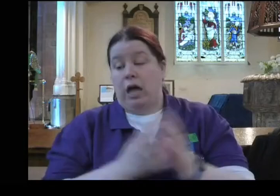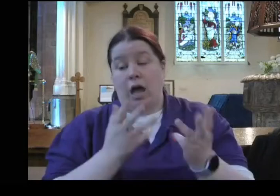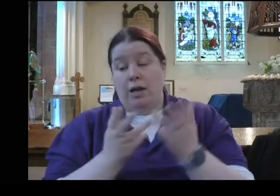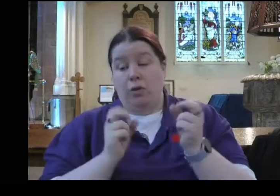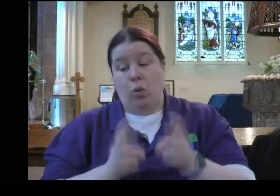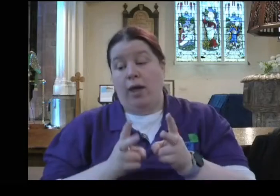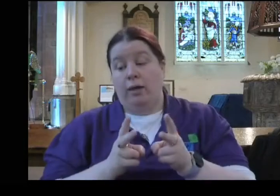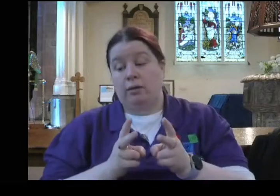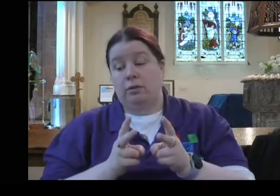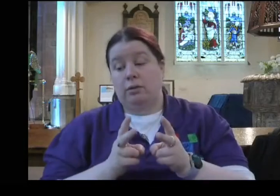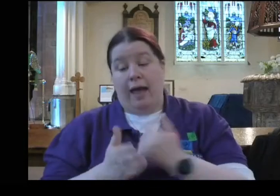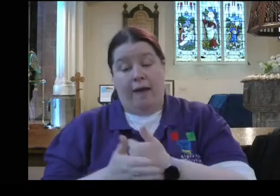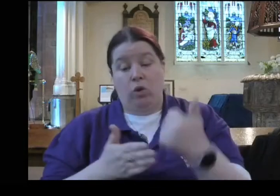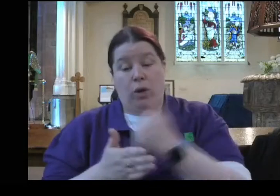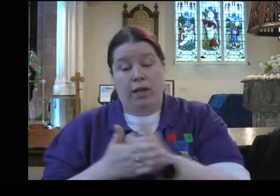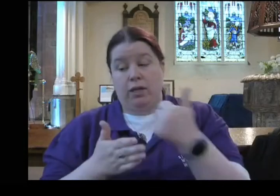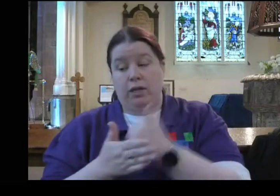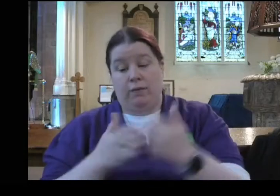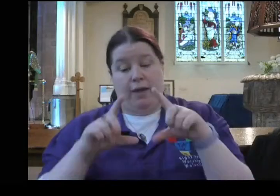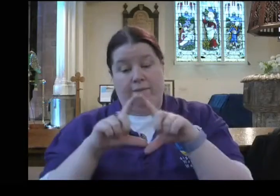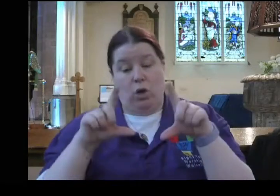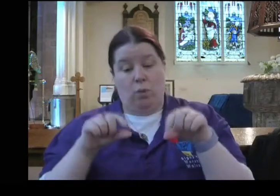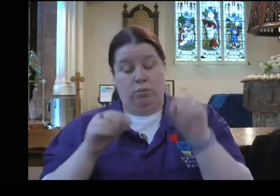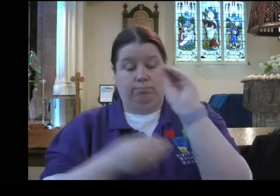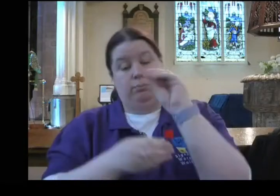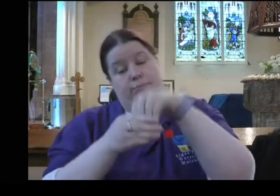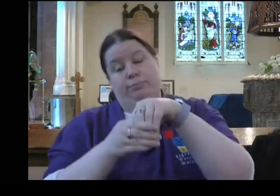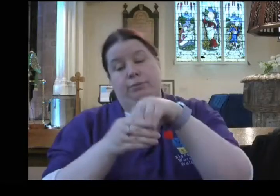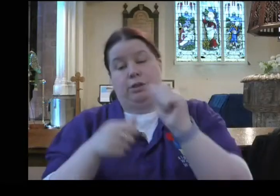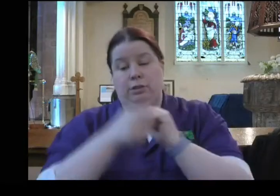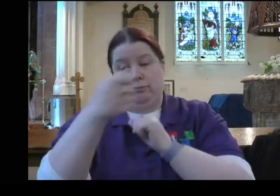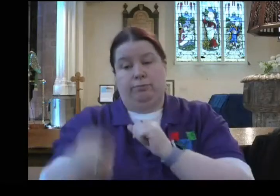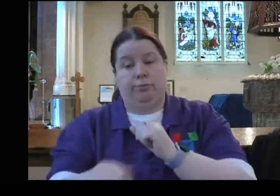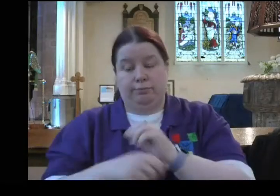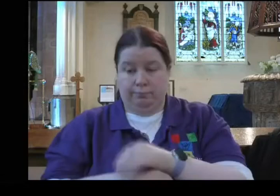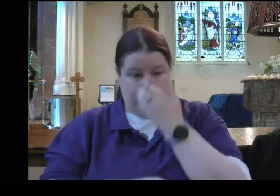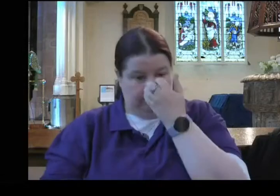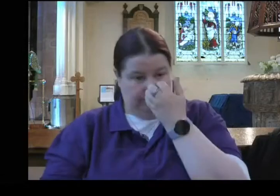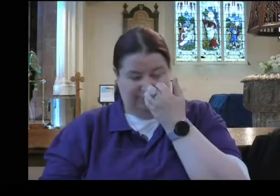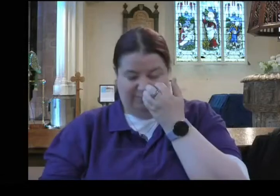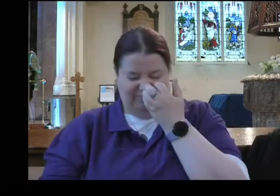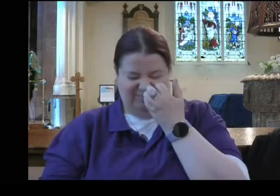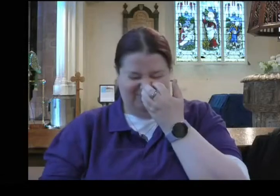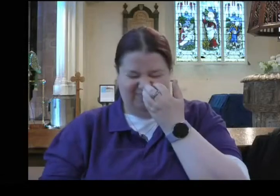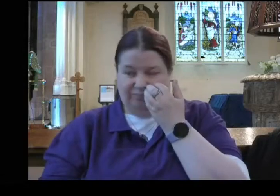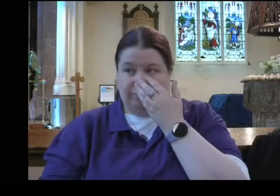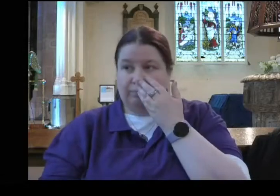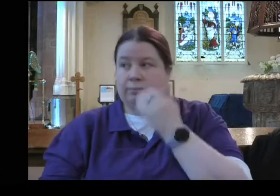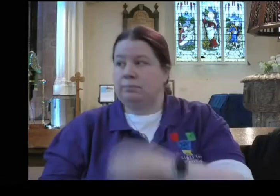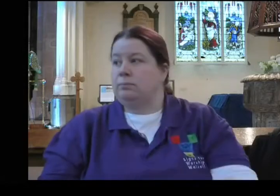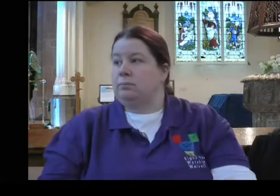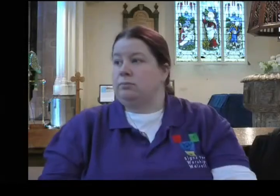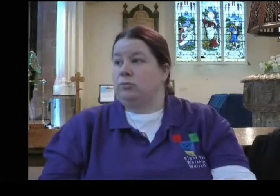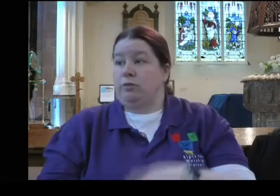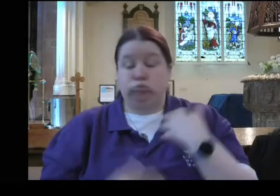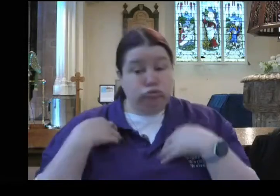church is through weekly envelope schemes. If you want to get the envelopes and give weekly to the church, speak to Alison, who's in the